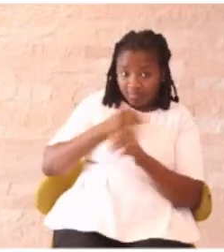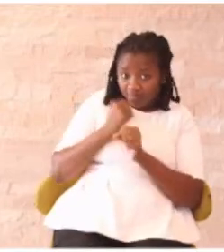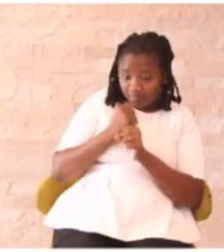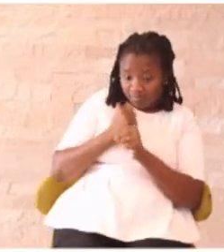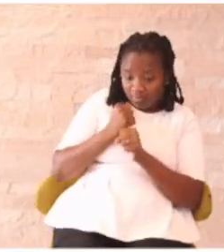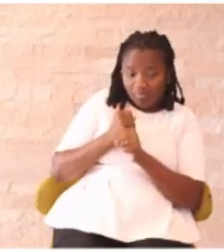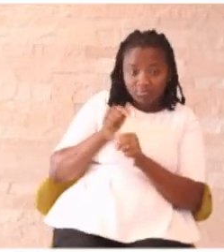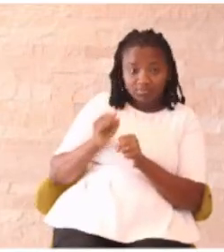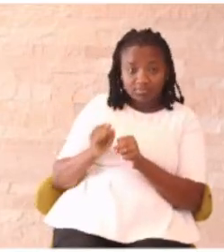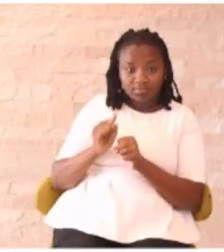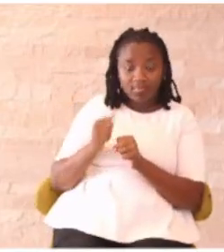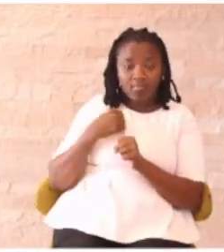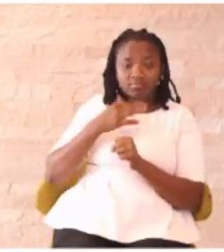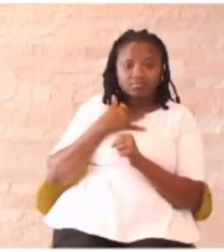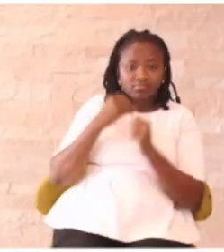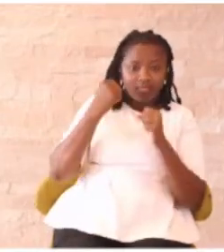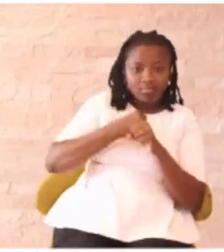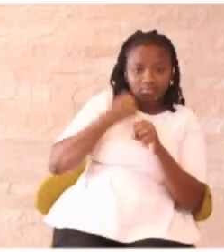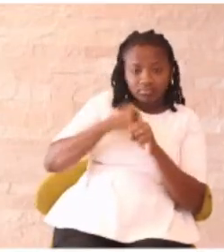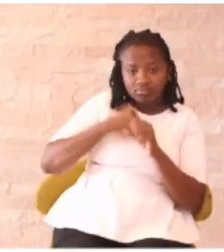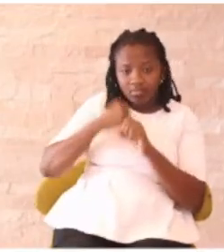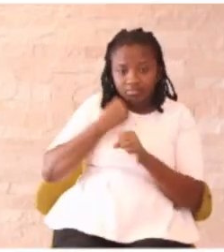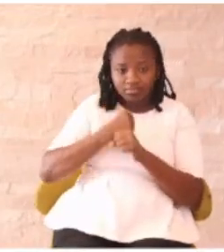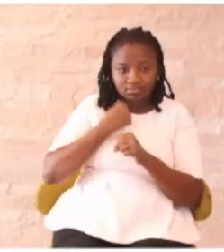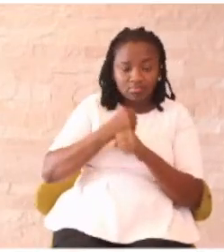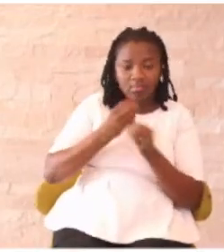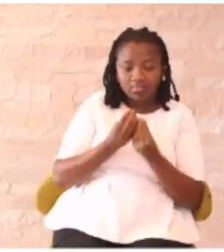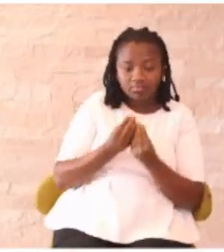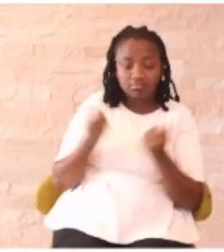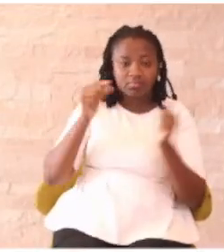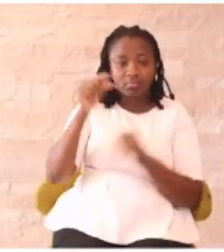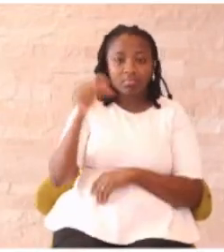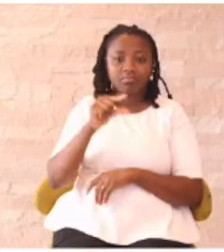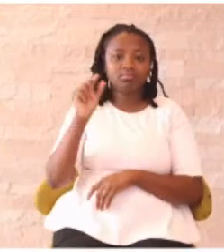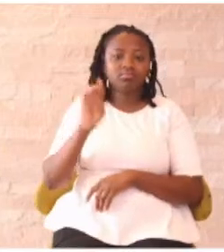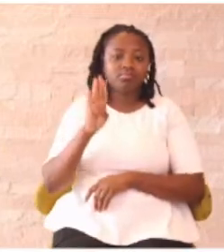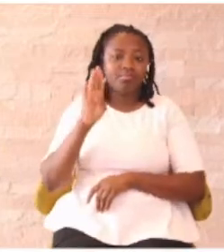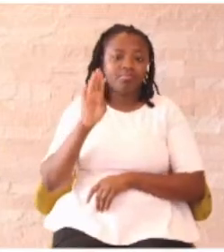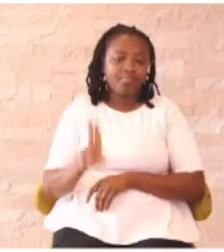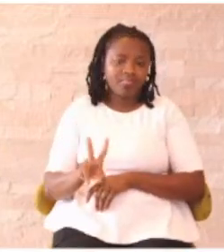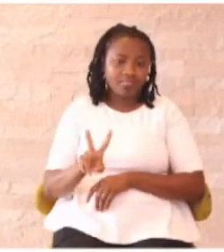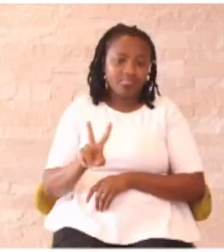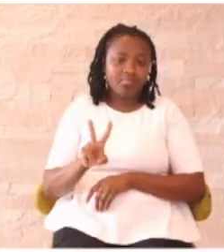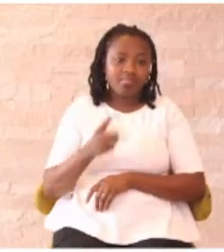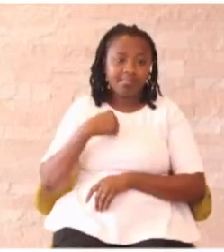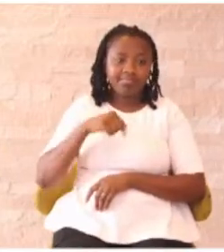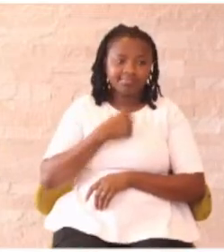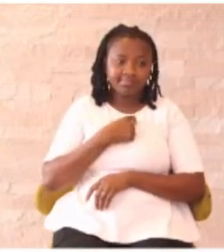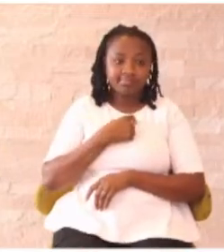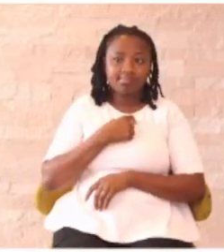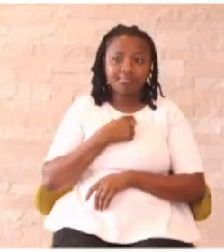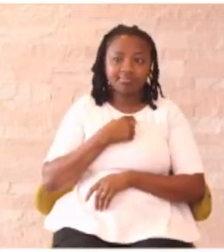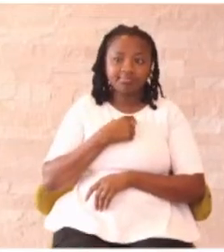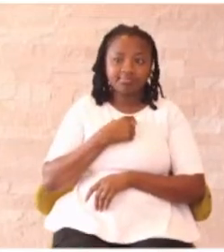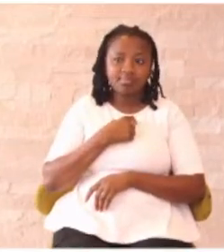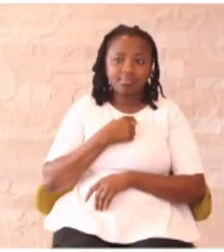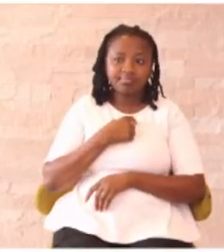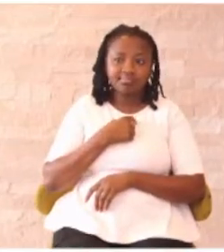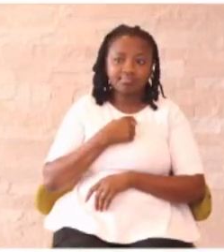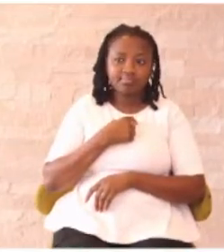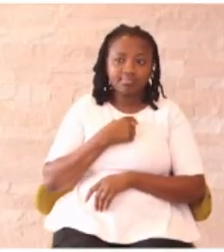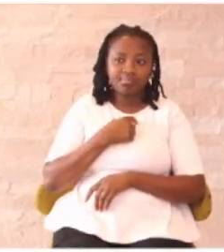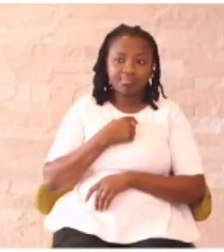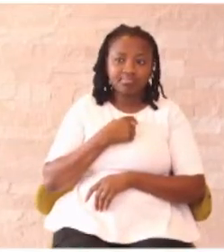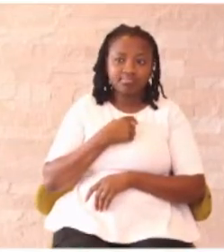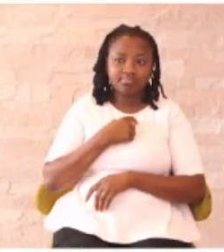around, addressing sexual and gender-based violence, we were able to see that the courts were